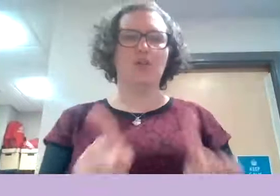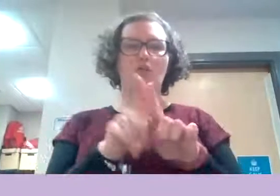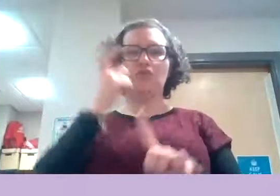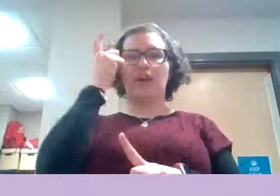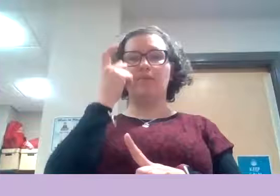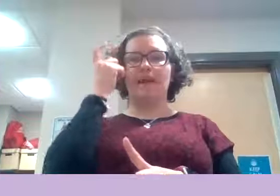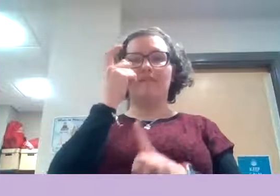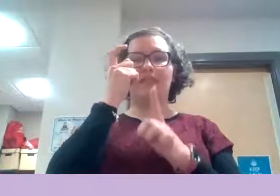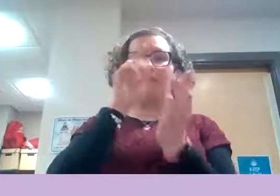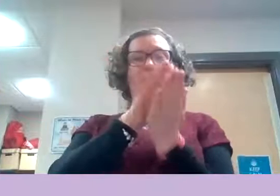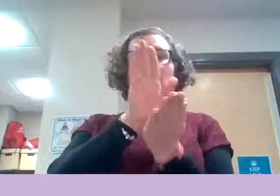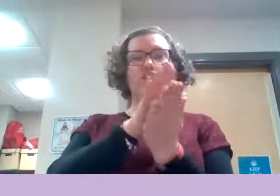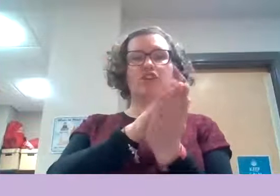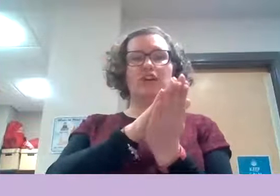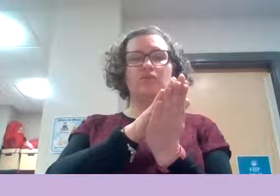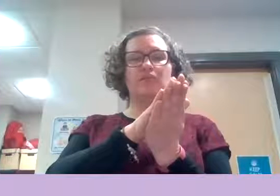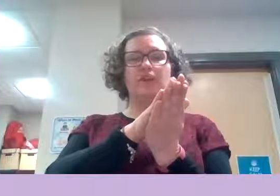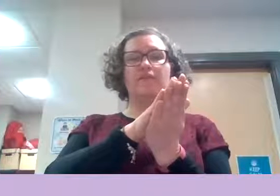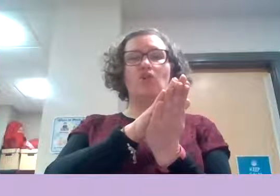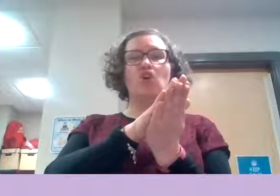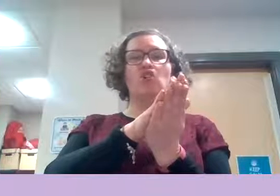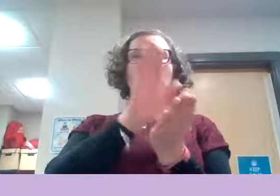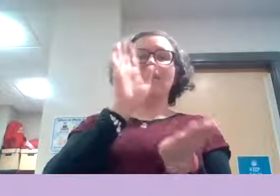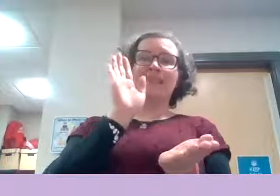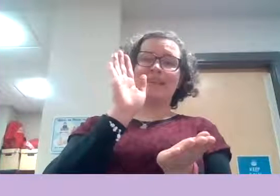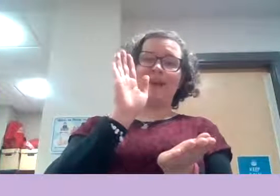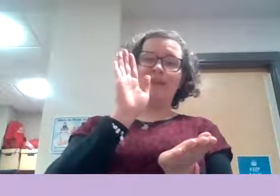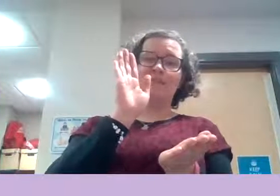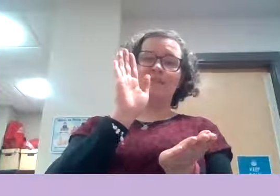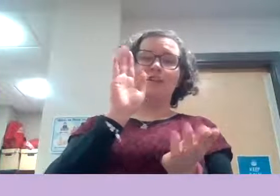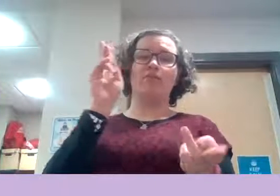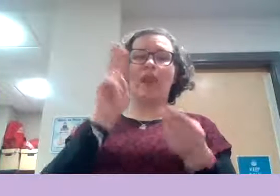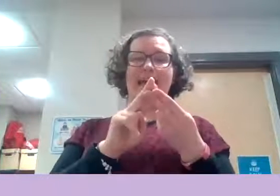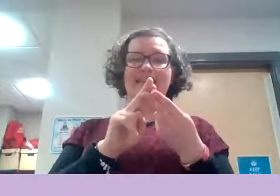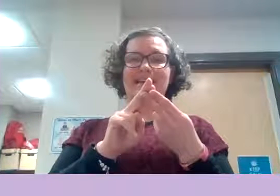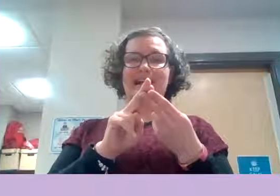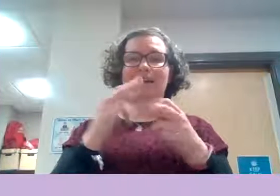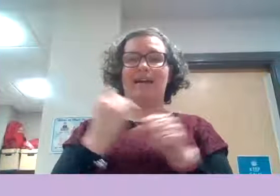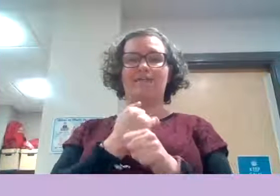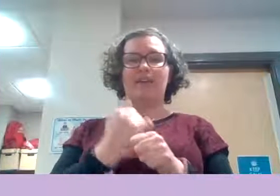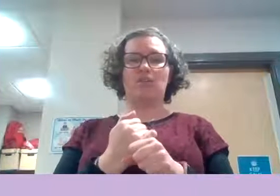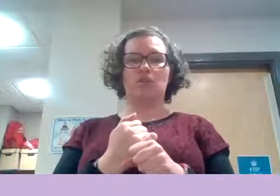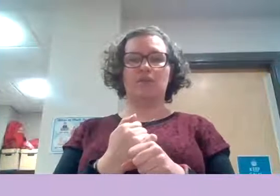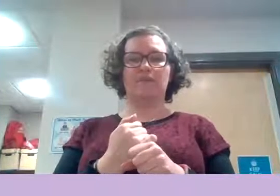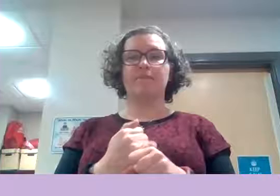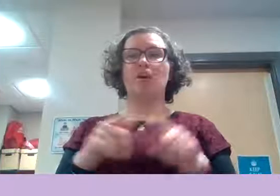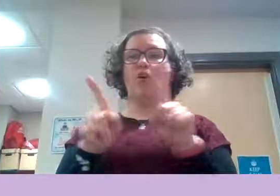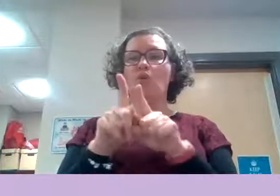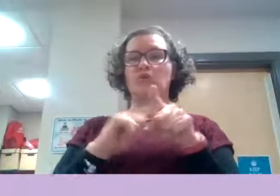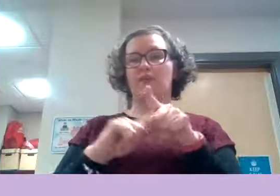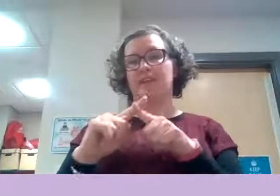Okay, also have a think about our crocodiles for greater than, for less than, and for